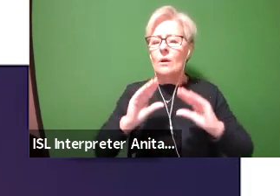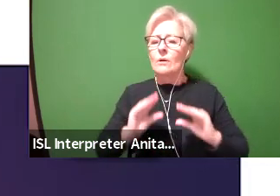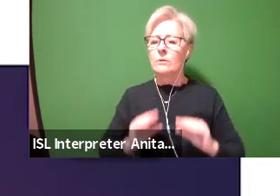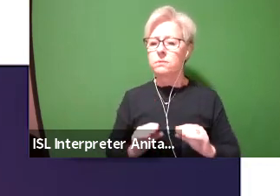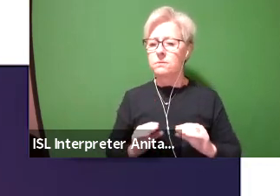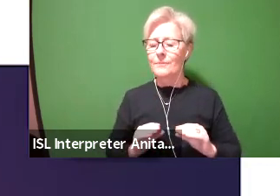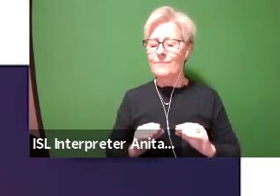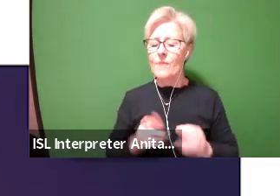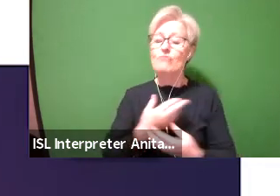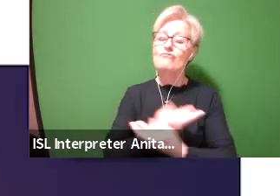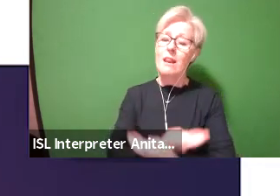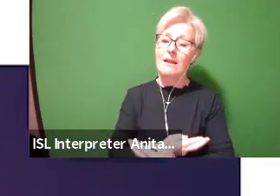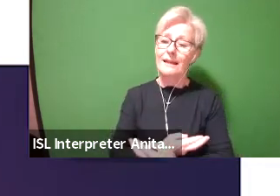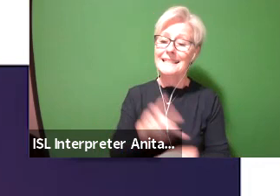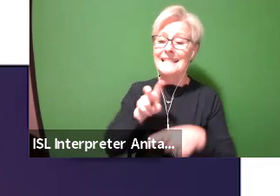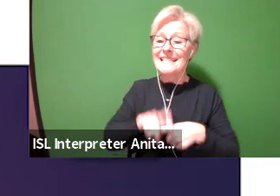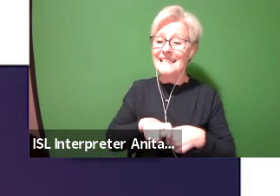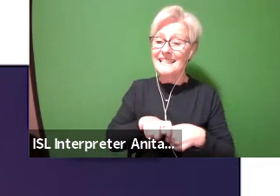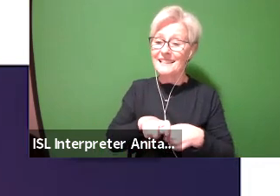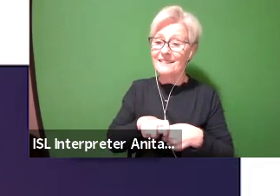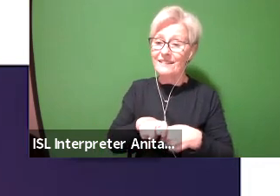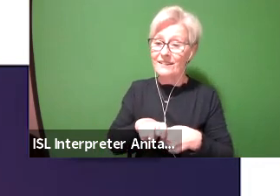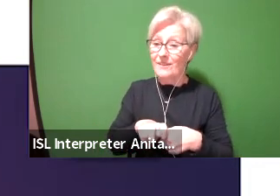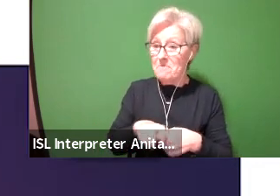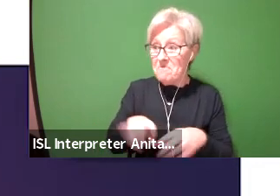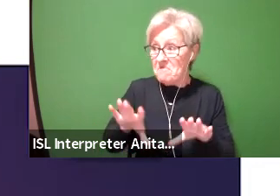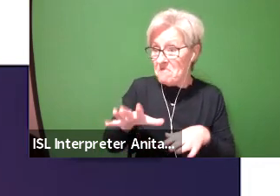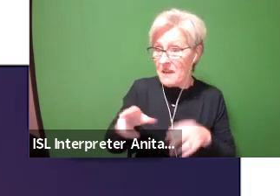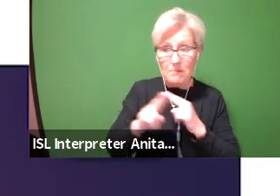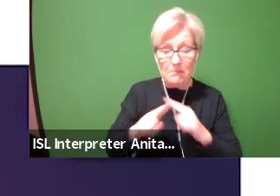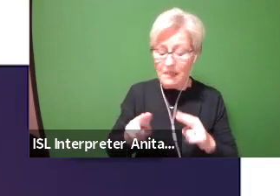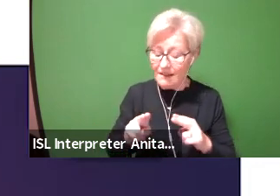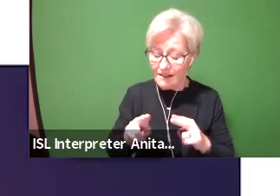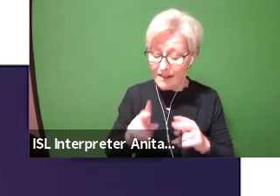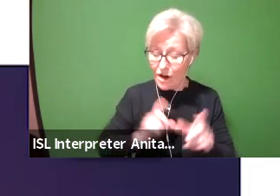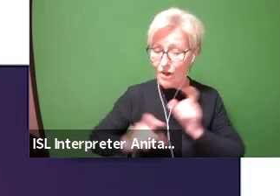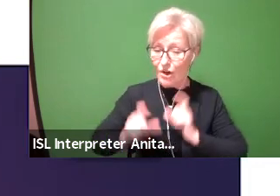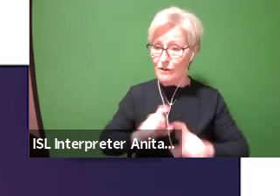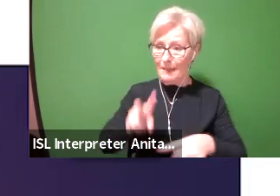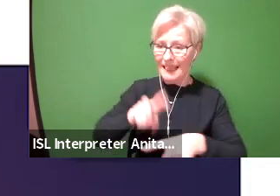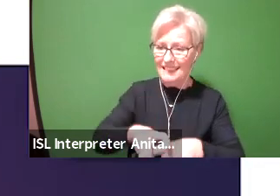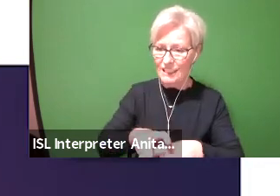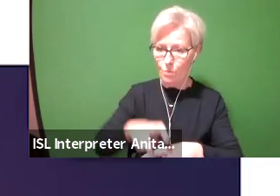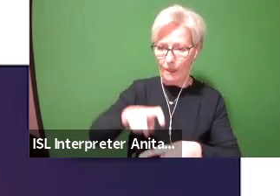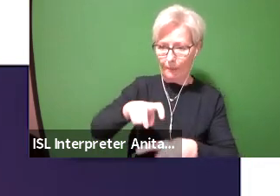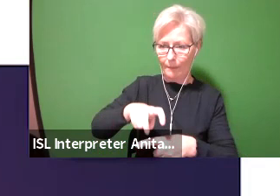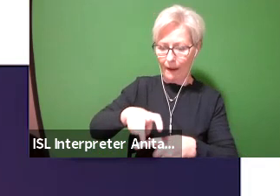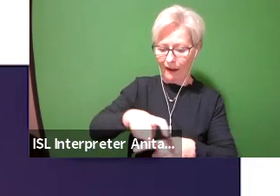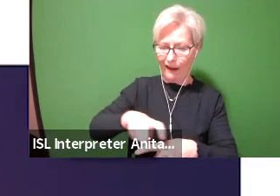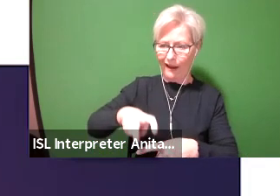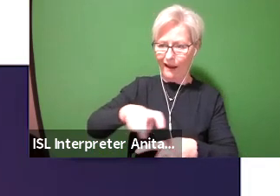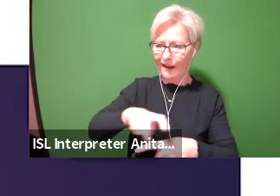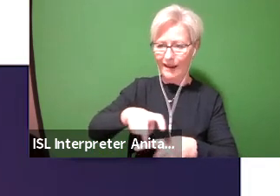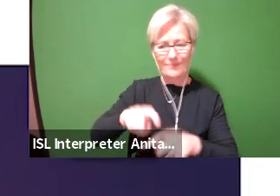know, and maybe if you're in work, you're not comfortable using, you know, sitting completely on the toilet seat, but this is something we do not recommend. You need